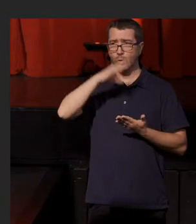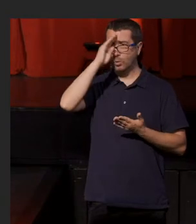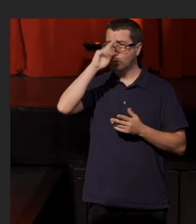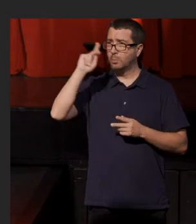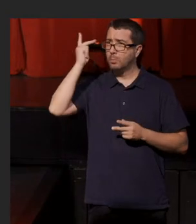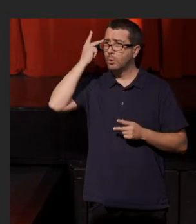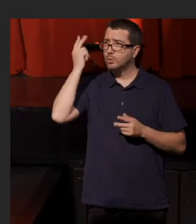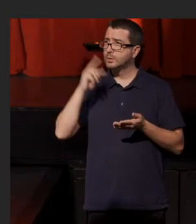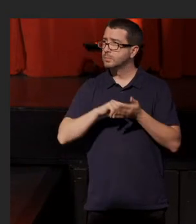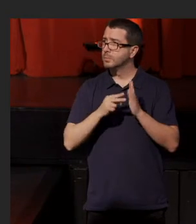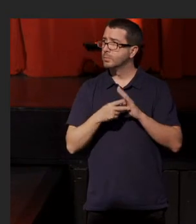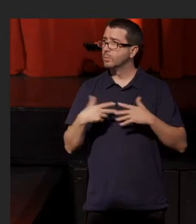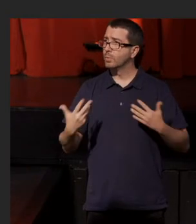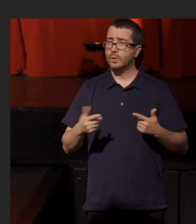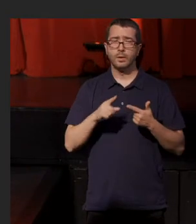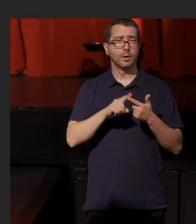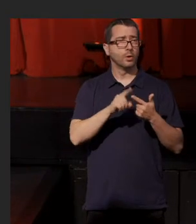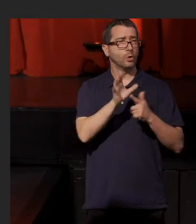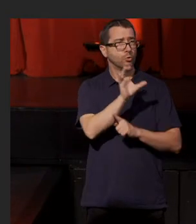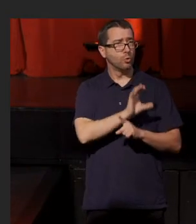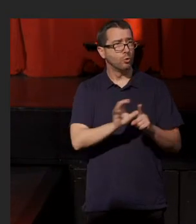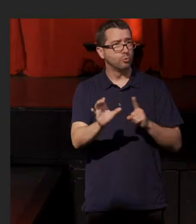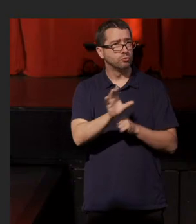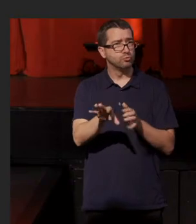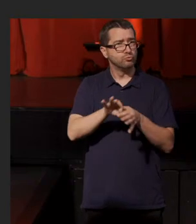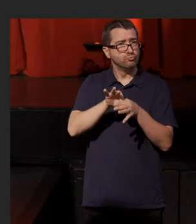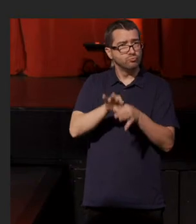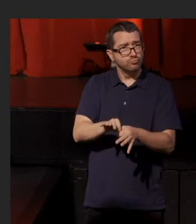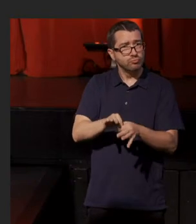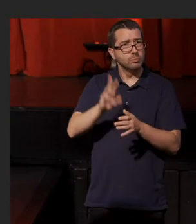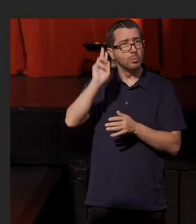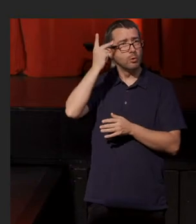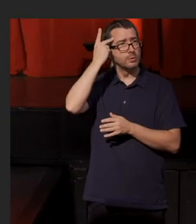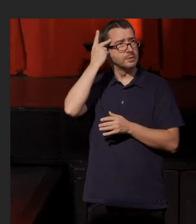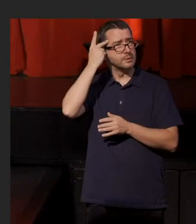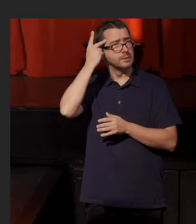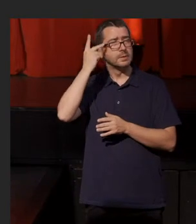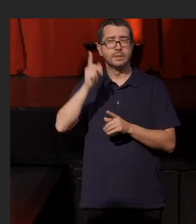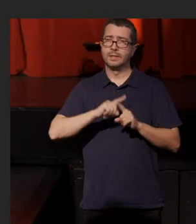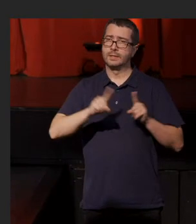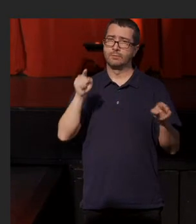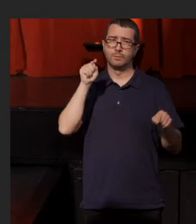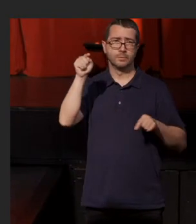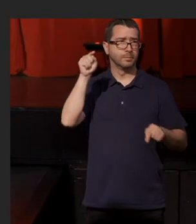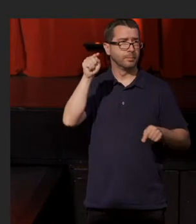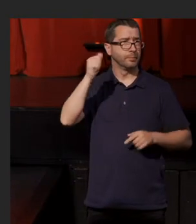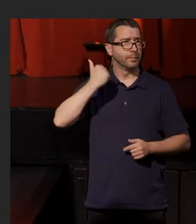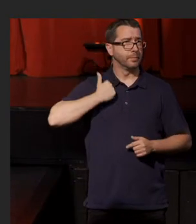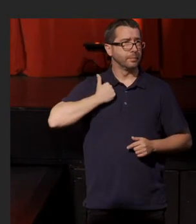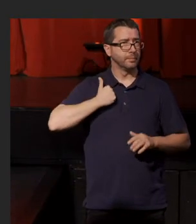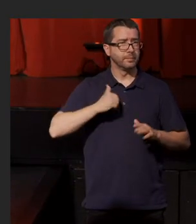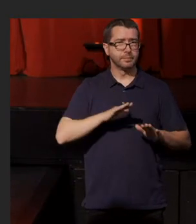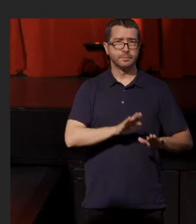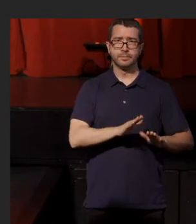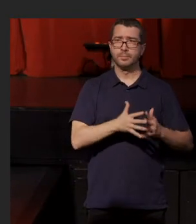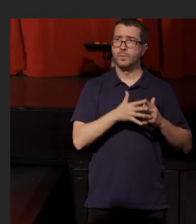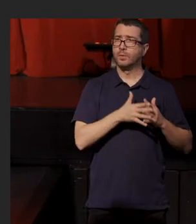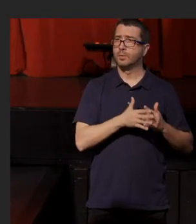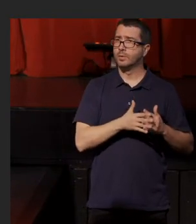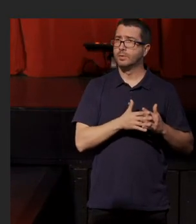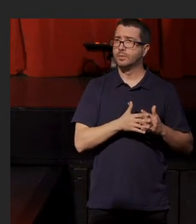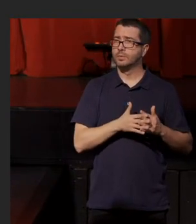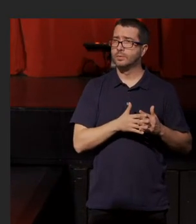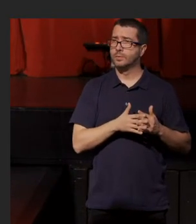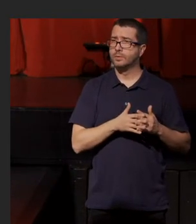we are culturally connected to our political system, it's different from the US, which is by design much